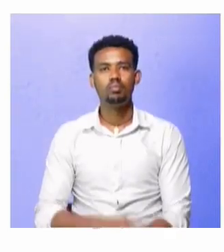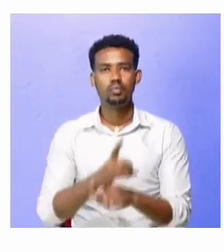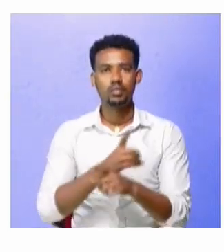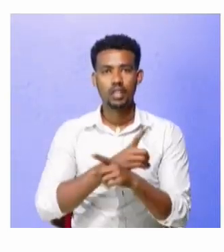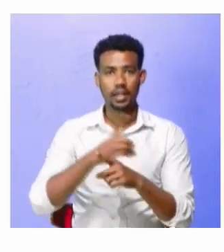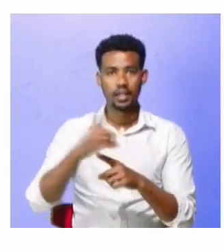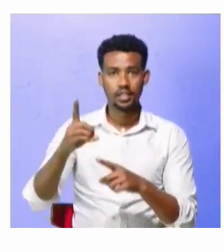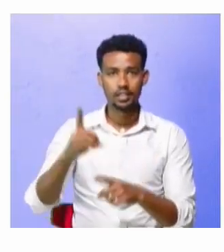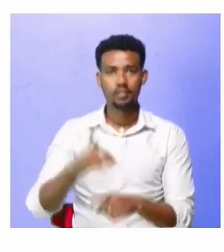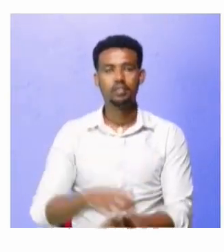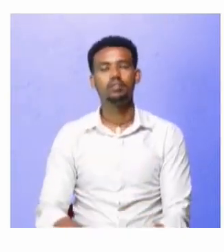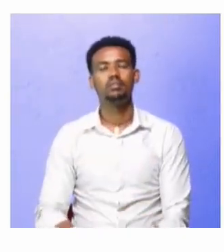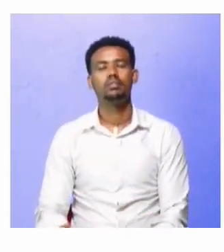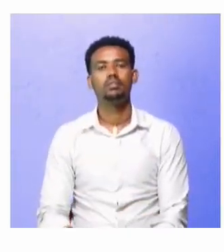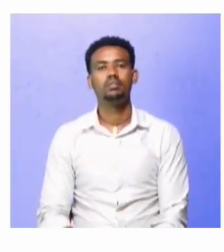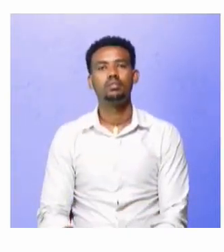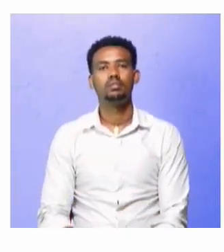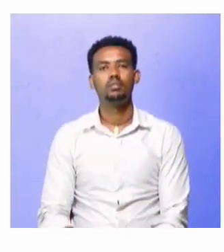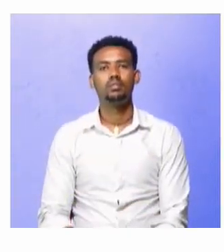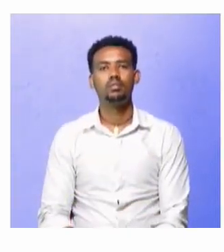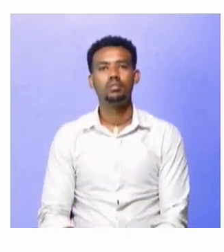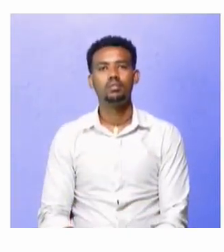direction,